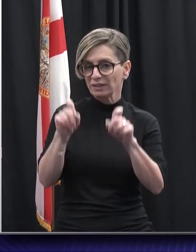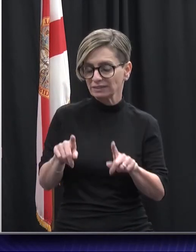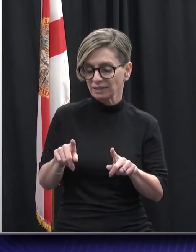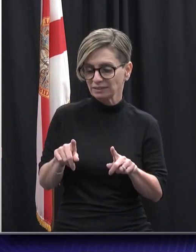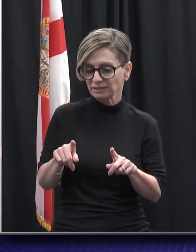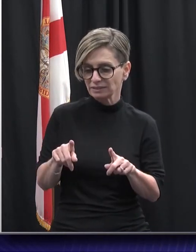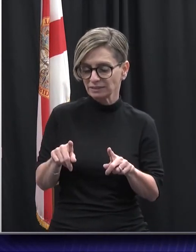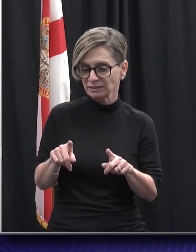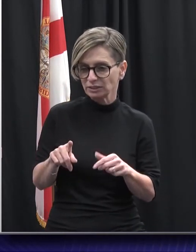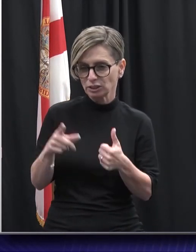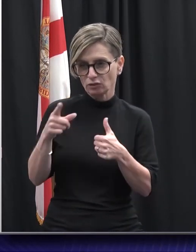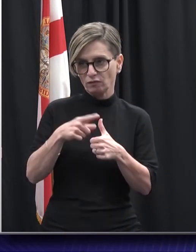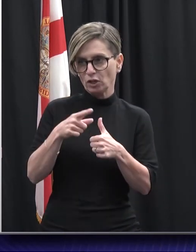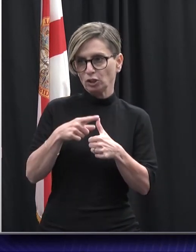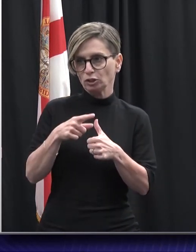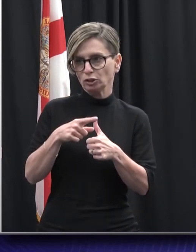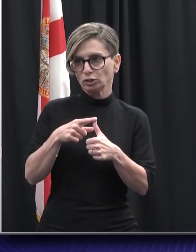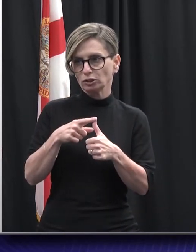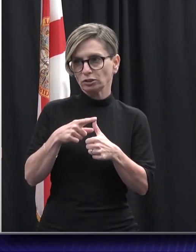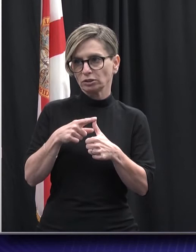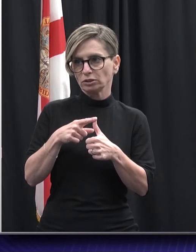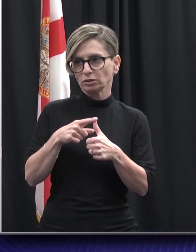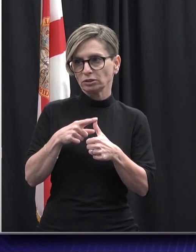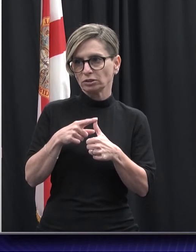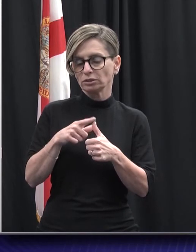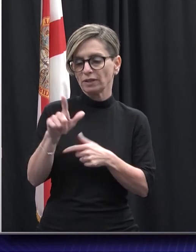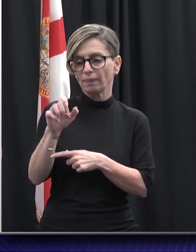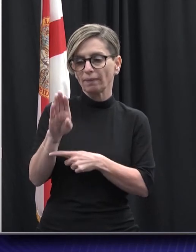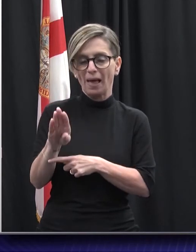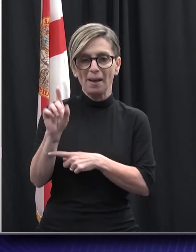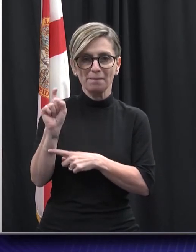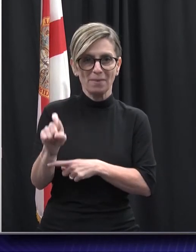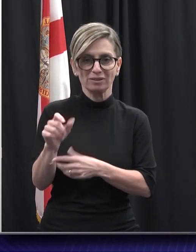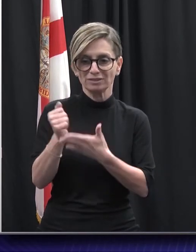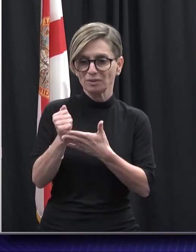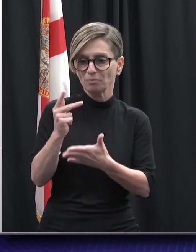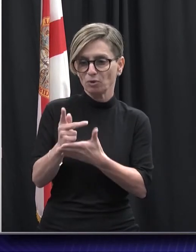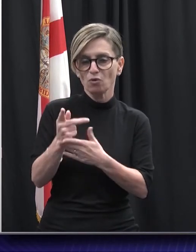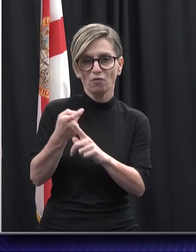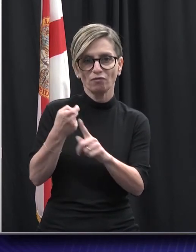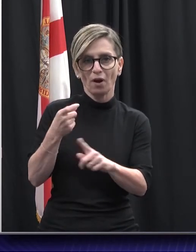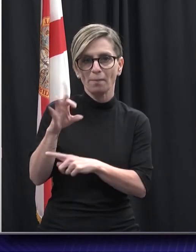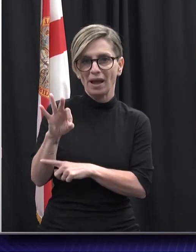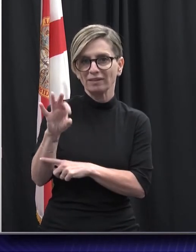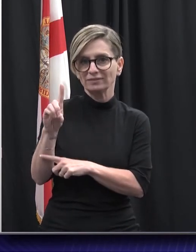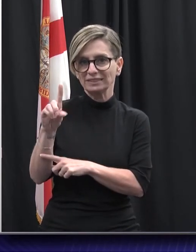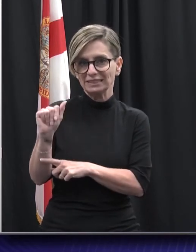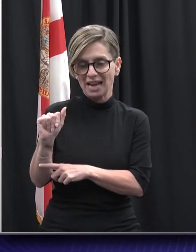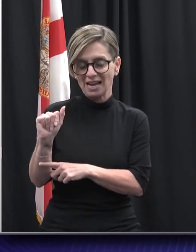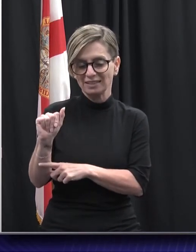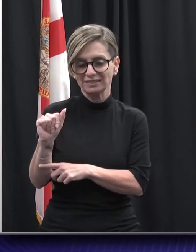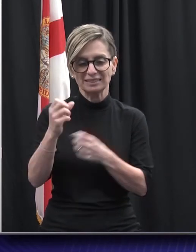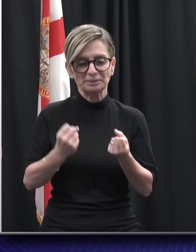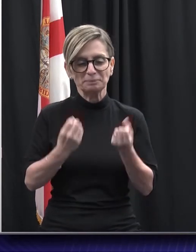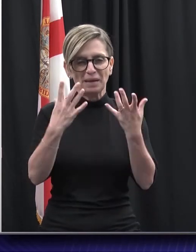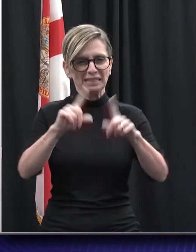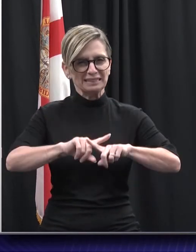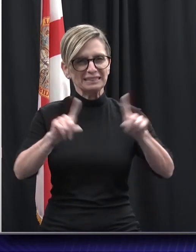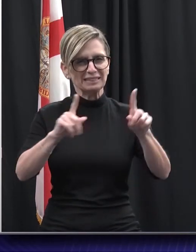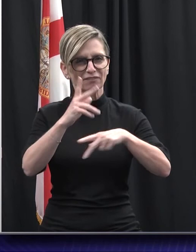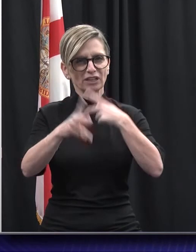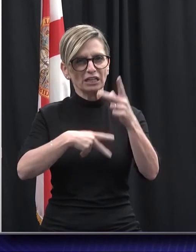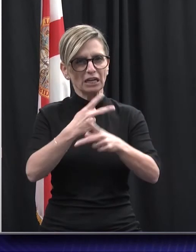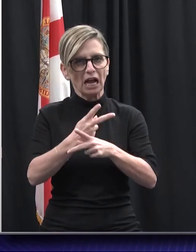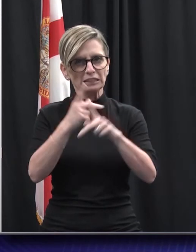it, first off, it needs to be approved by the FDA. And we're looking at, there's several coronavirus tests out there, but you're looking